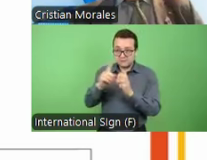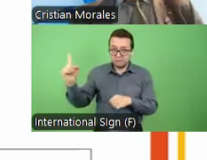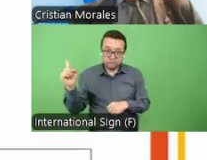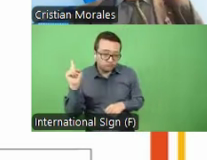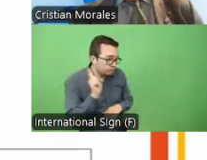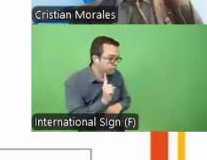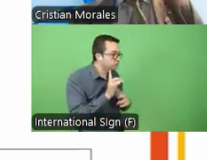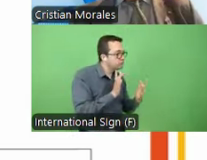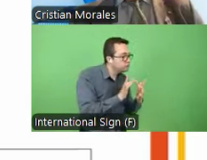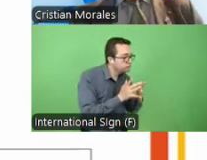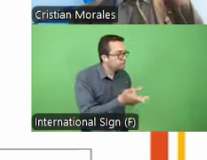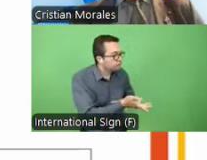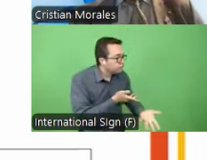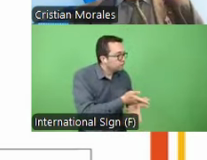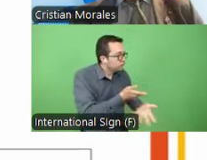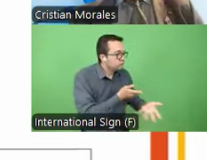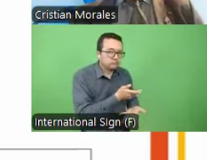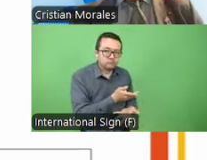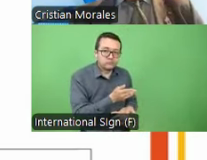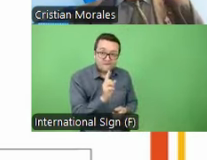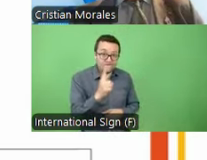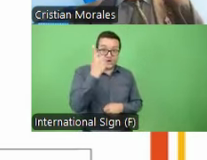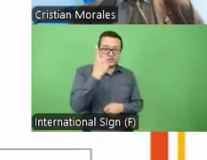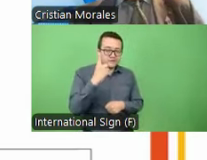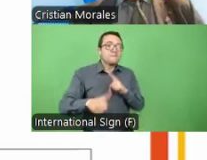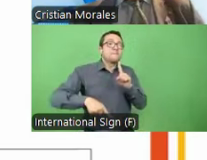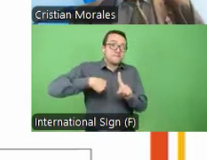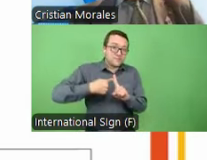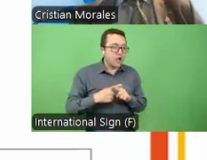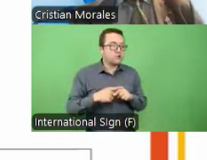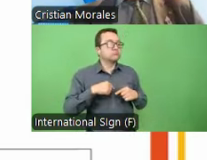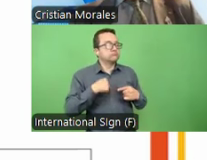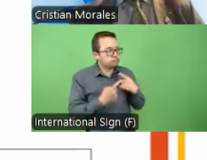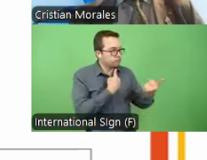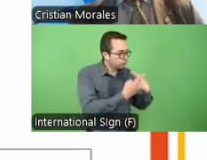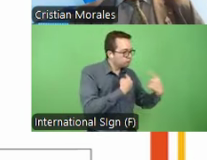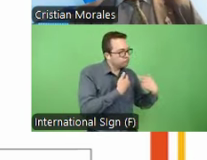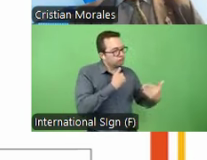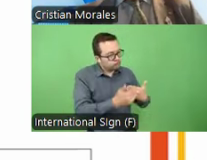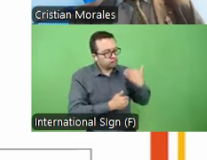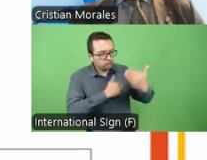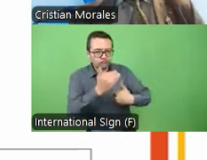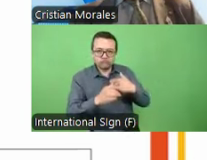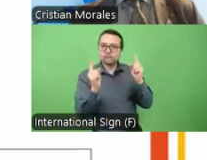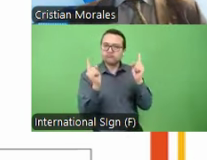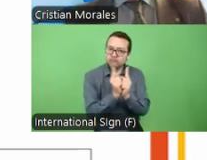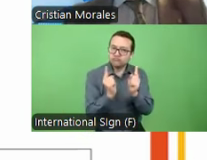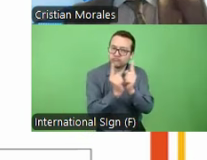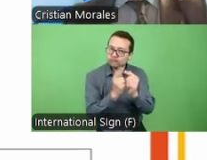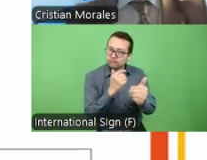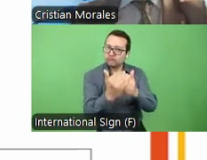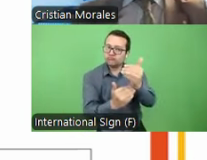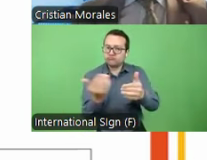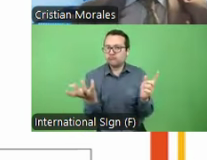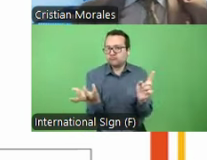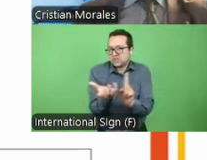longer garantizar talking una about only the same continuidad de la contact, atención, but como it's about ustedes ven, es guaranteeing la más quality of the importante. assistance. Pero la That's the most segunda, important que es la one. And the financiera, second one, which is a si